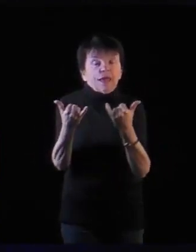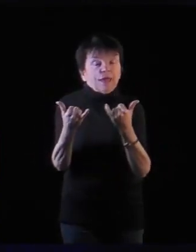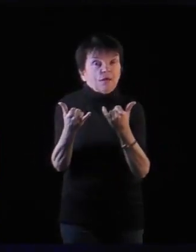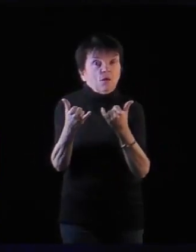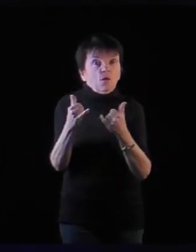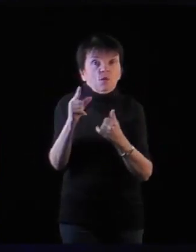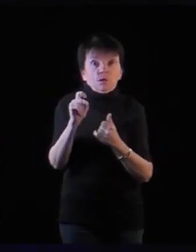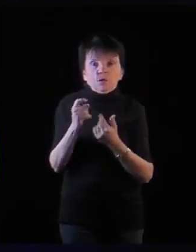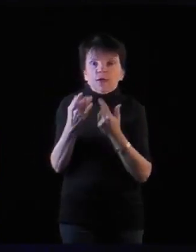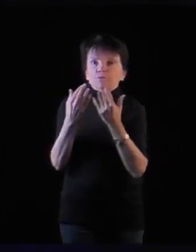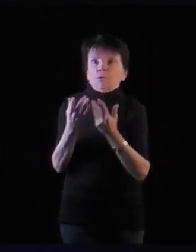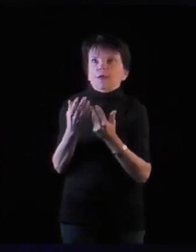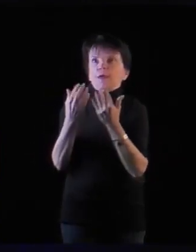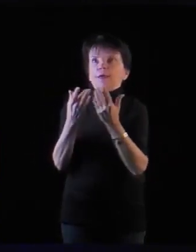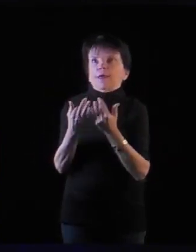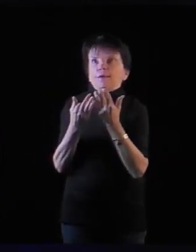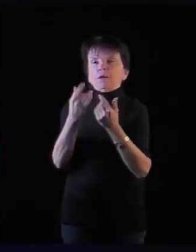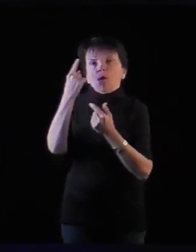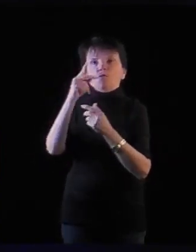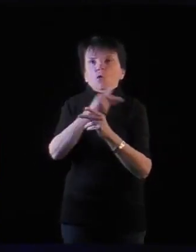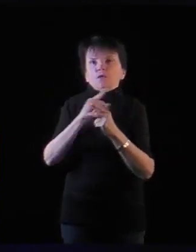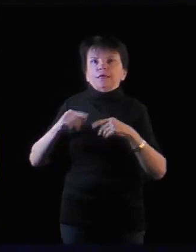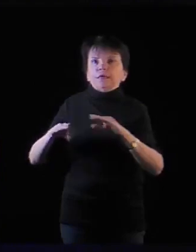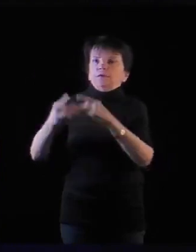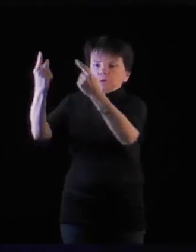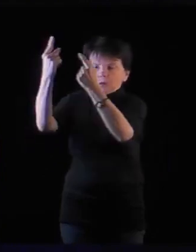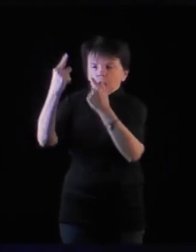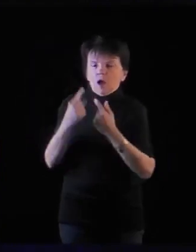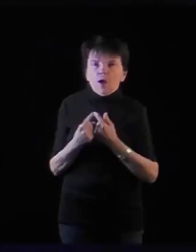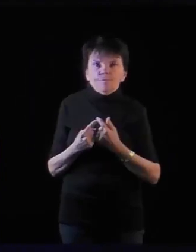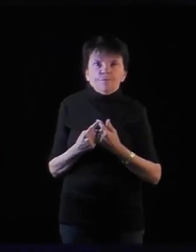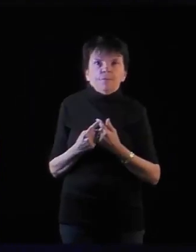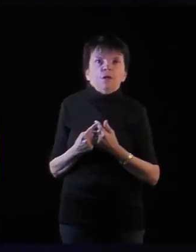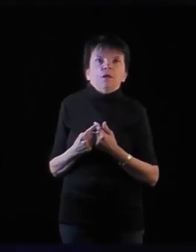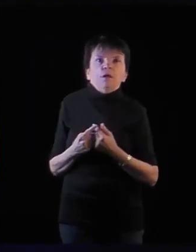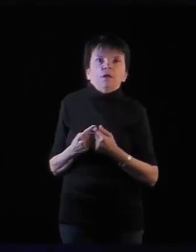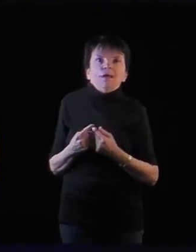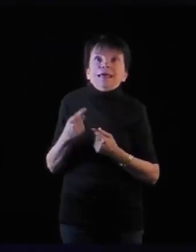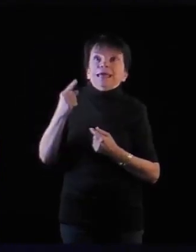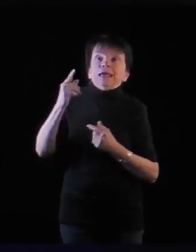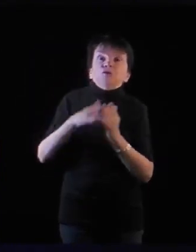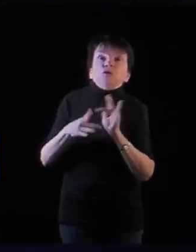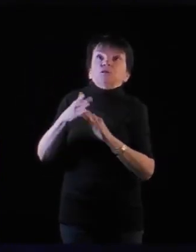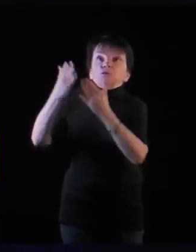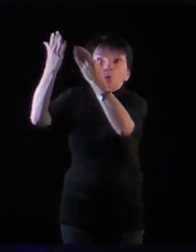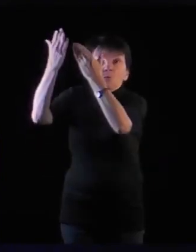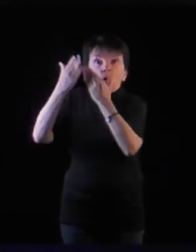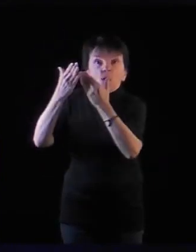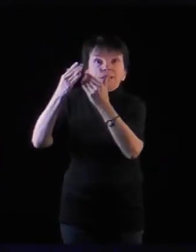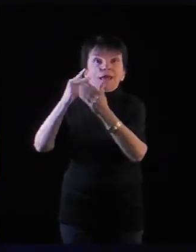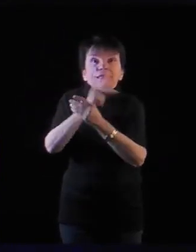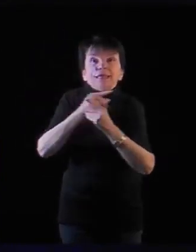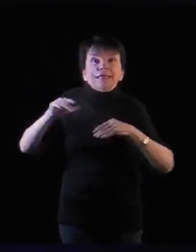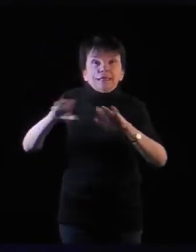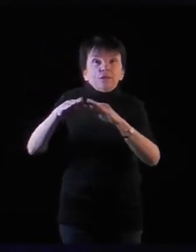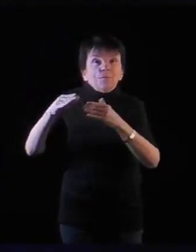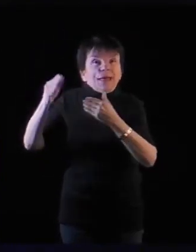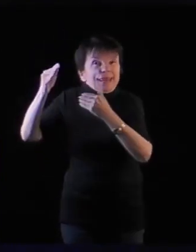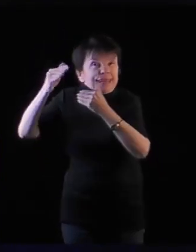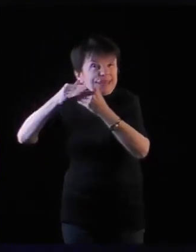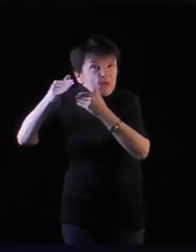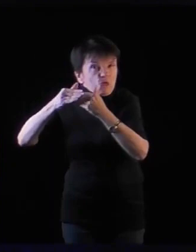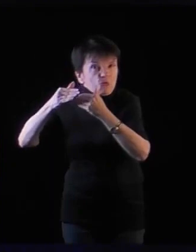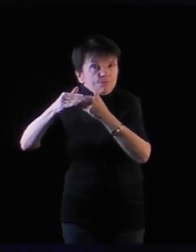come in the kingdom, but he has brought the kingdom near. And so we can exercise that authority. We can walk in